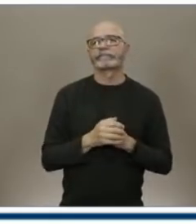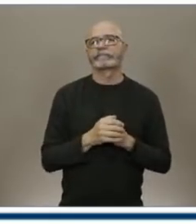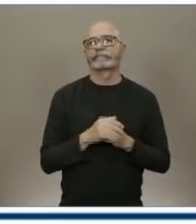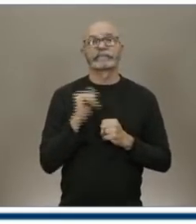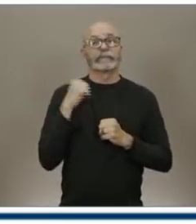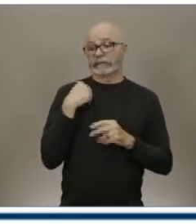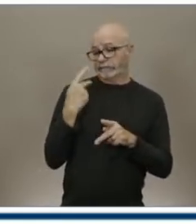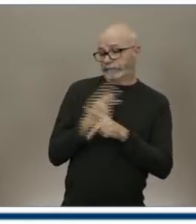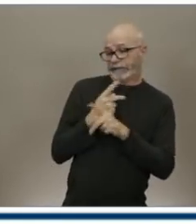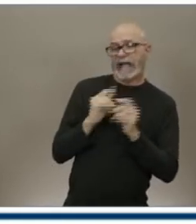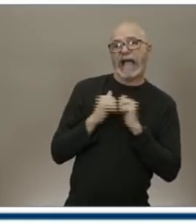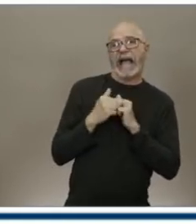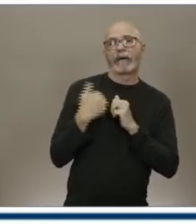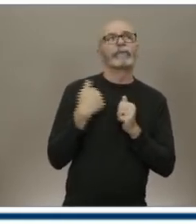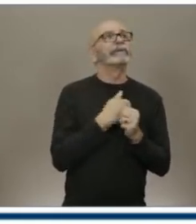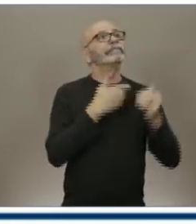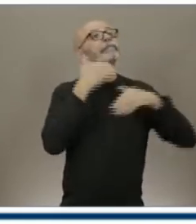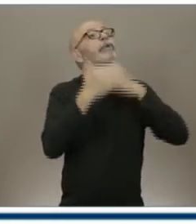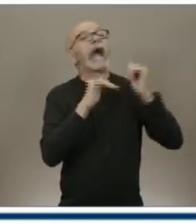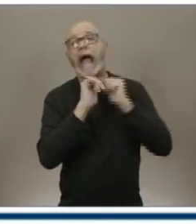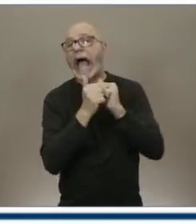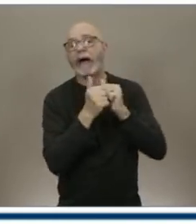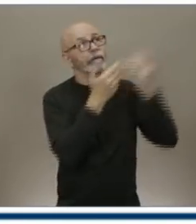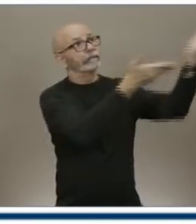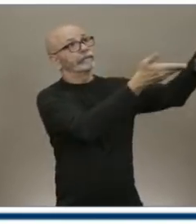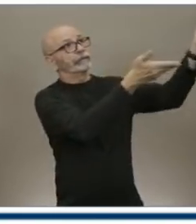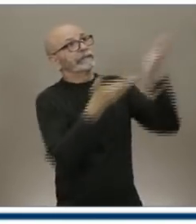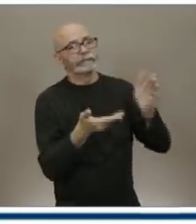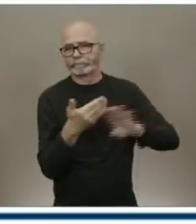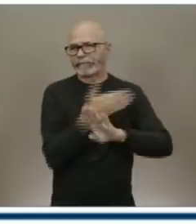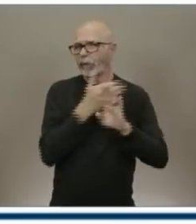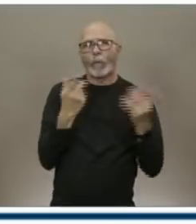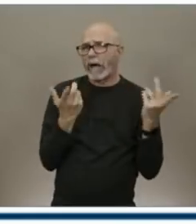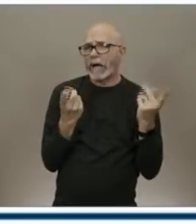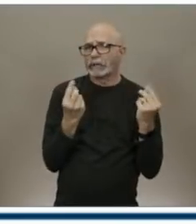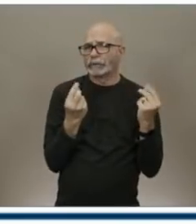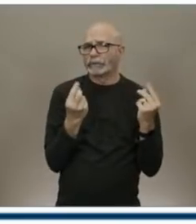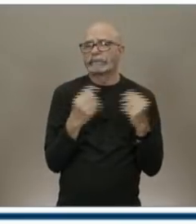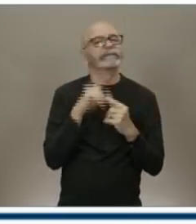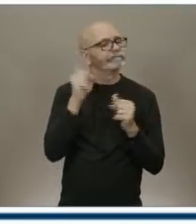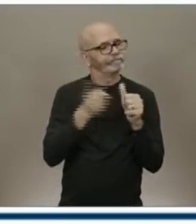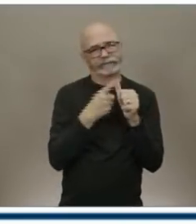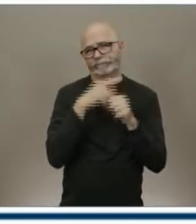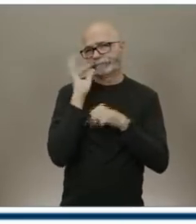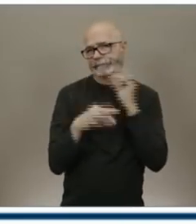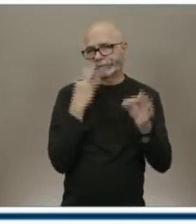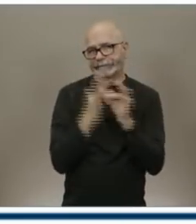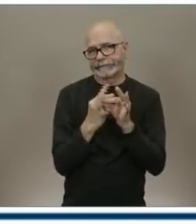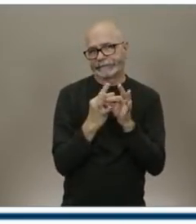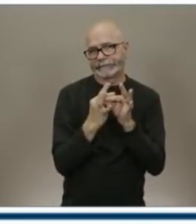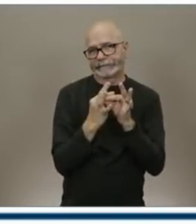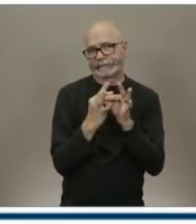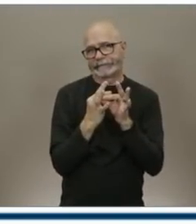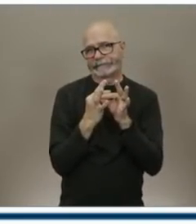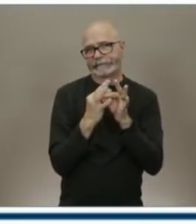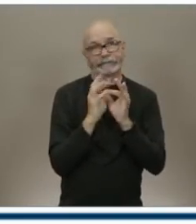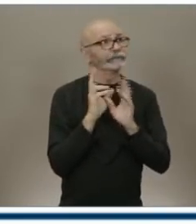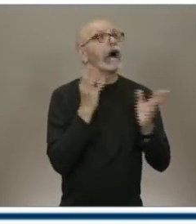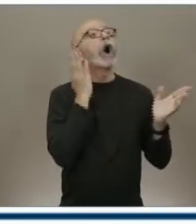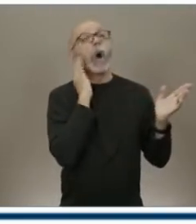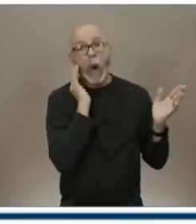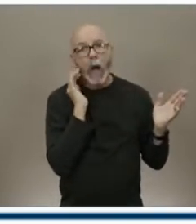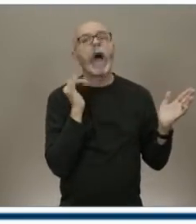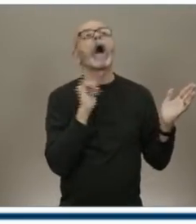even arrive. It is a complicated operation, especially with the Pfizer vaccine, given its unique storage and